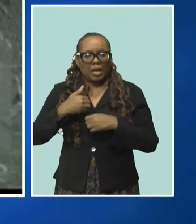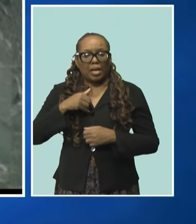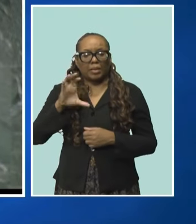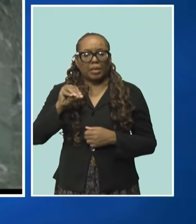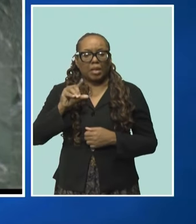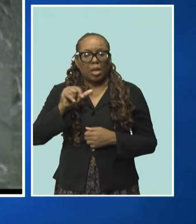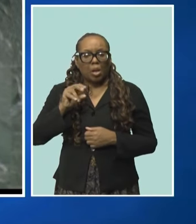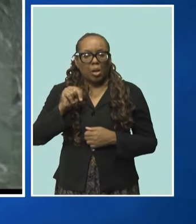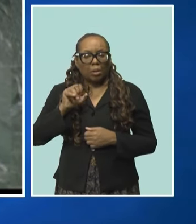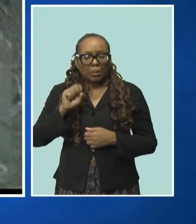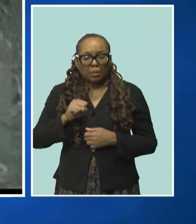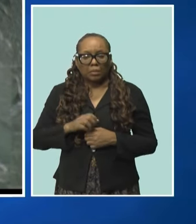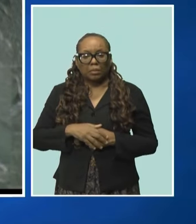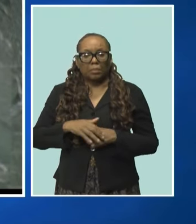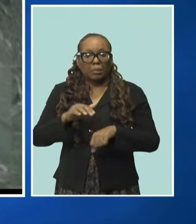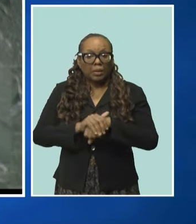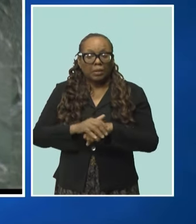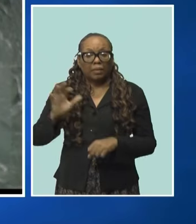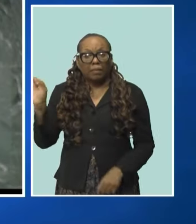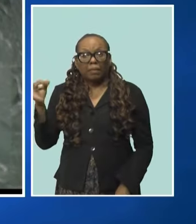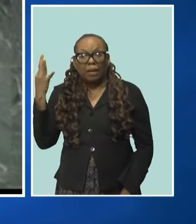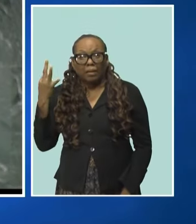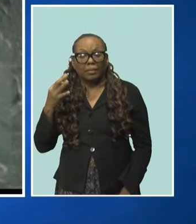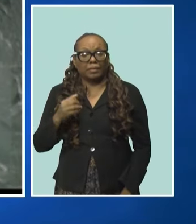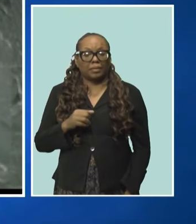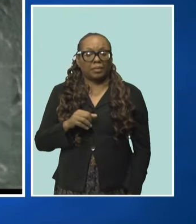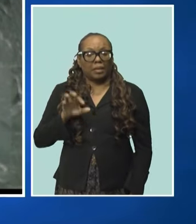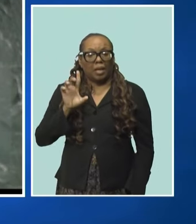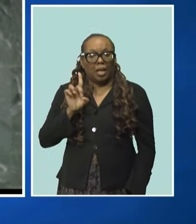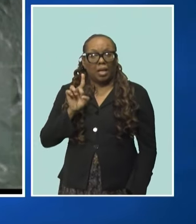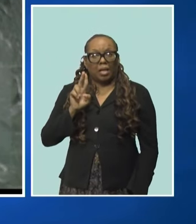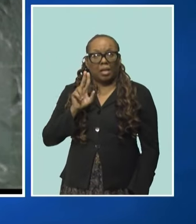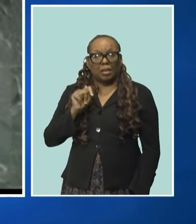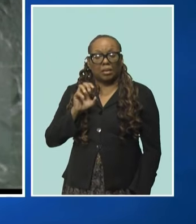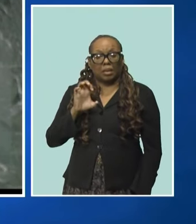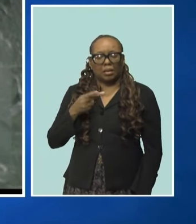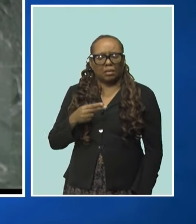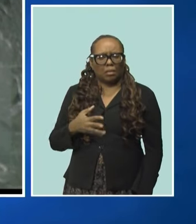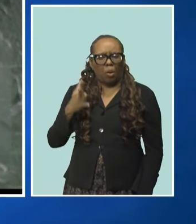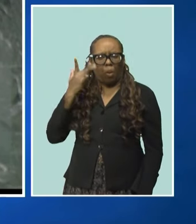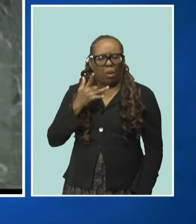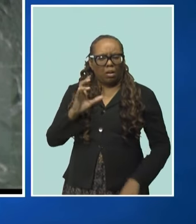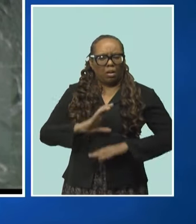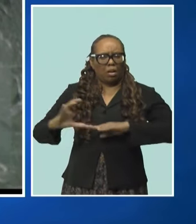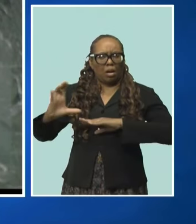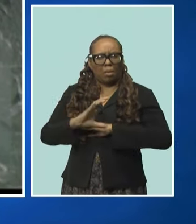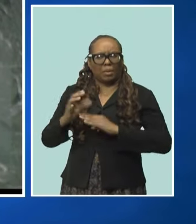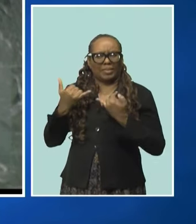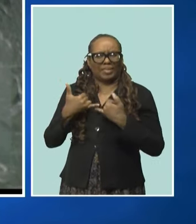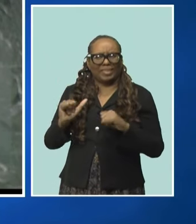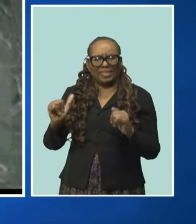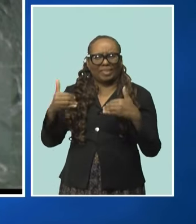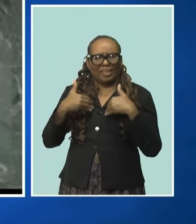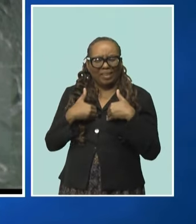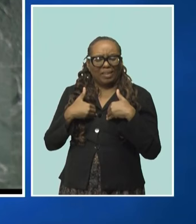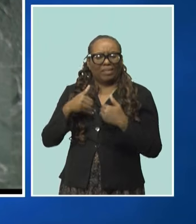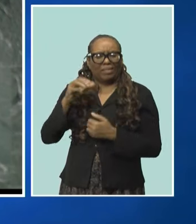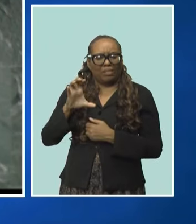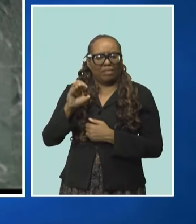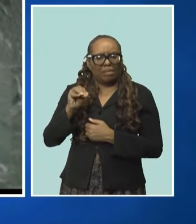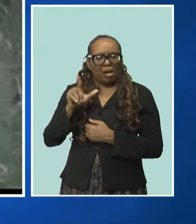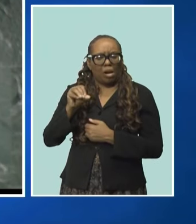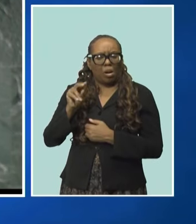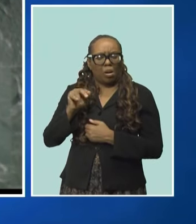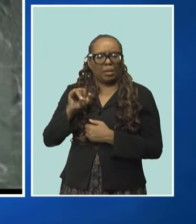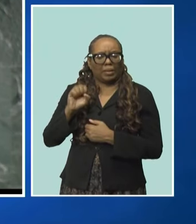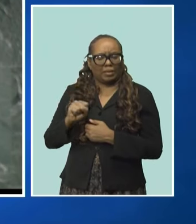has colonies. The Dutch have colonies. Why do we have colonies remaining at